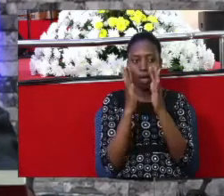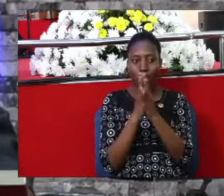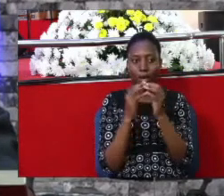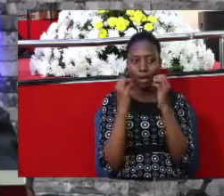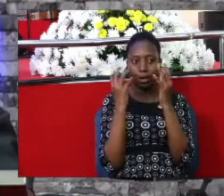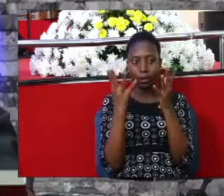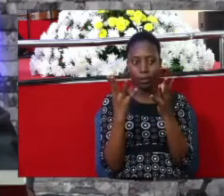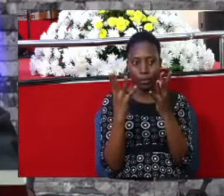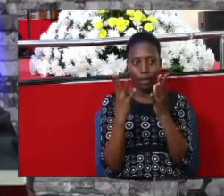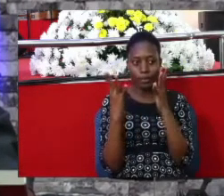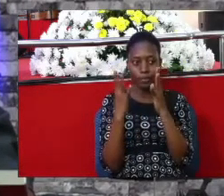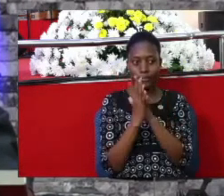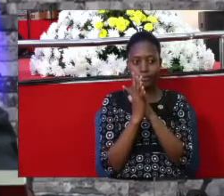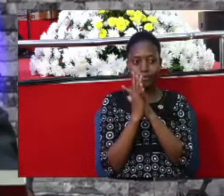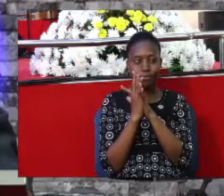Hallelujah.